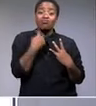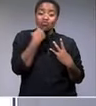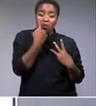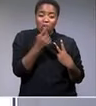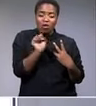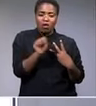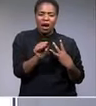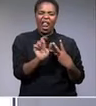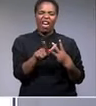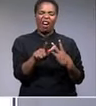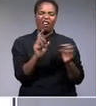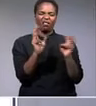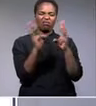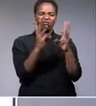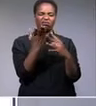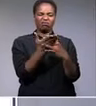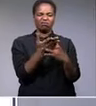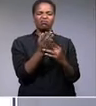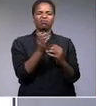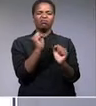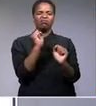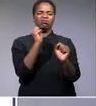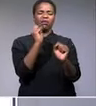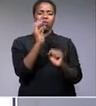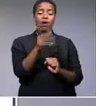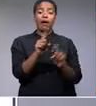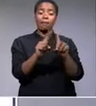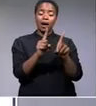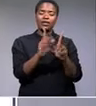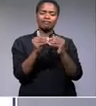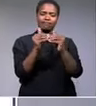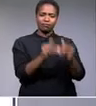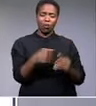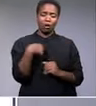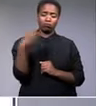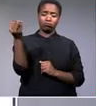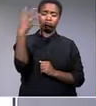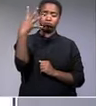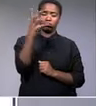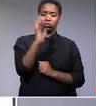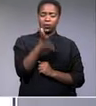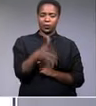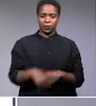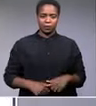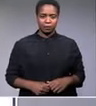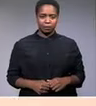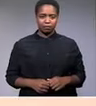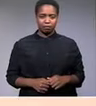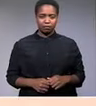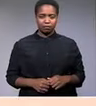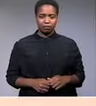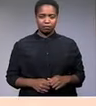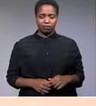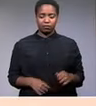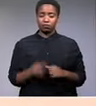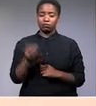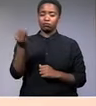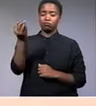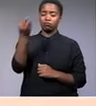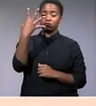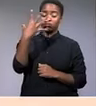weather forecast later. But now authorities are calling on people to be extra vigilant. Here's Govan Whittles with more. The heat wave began